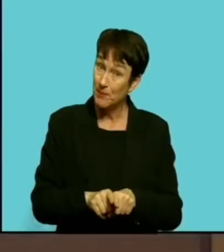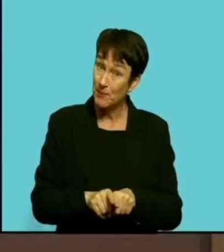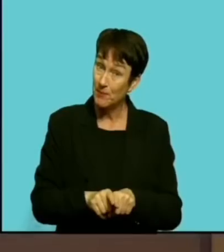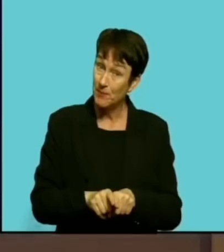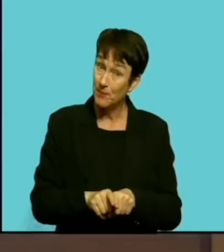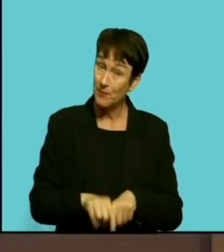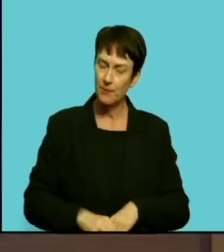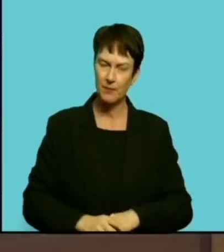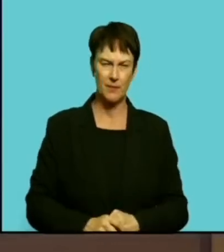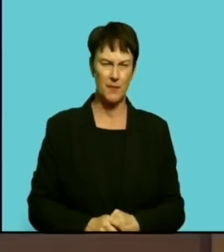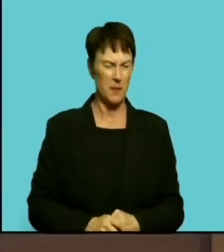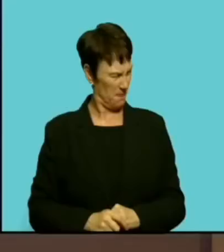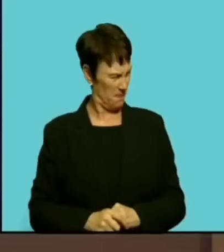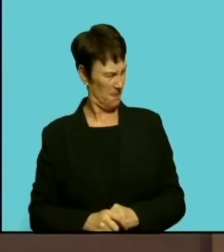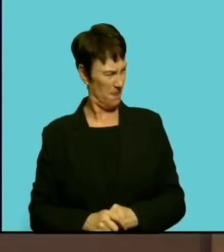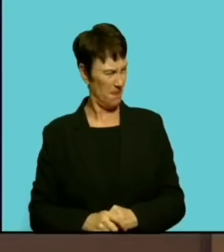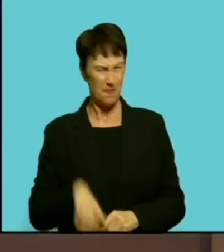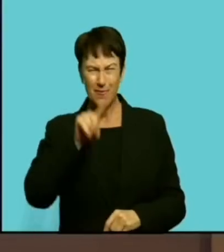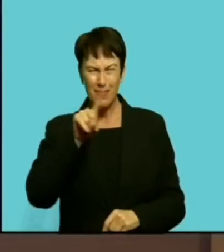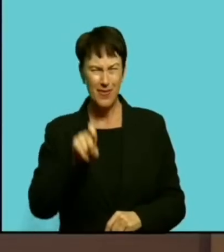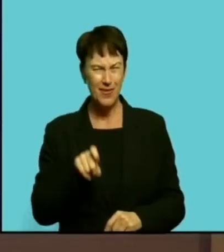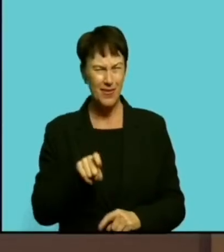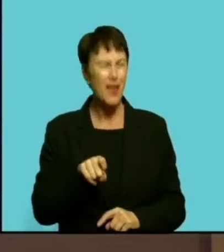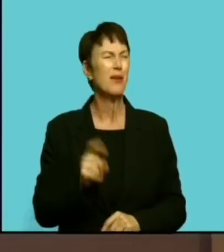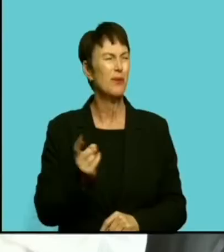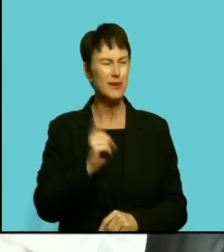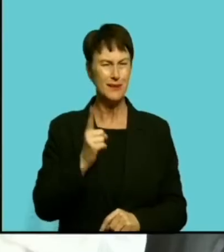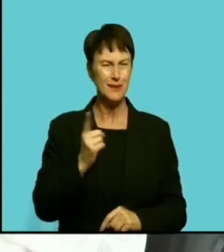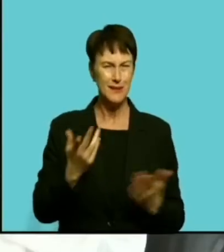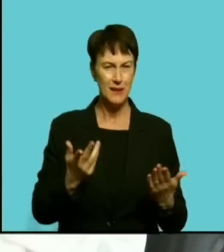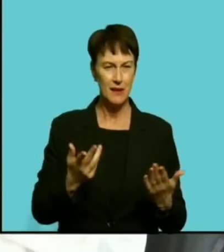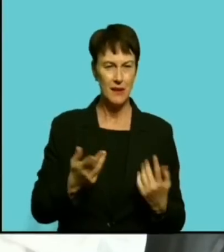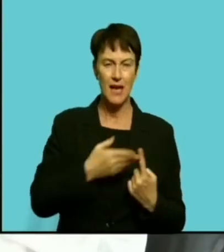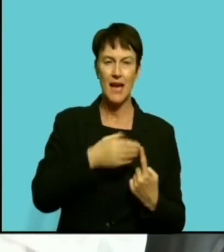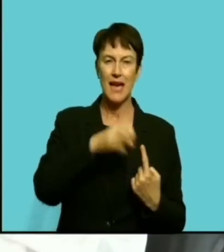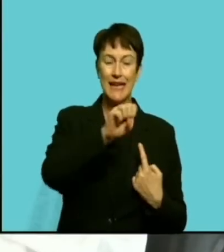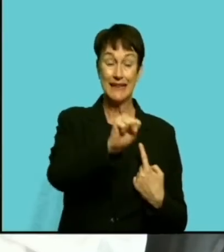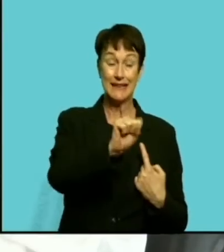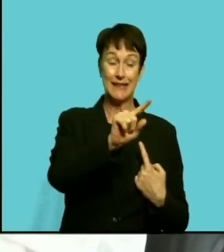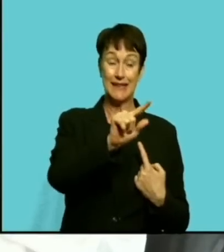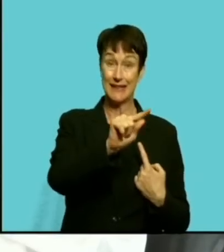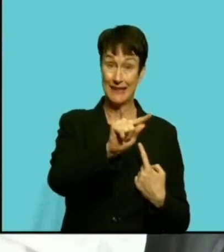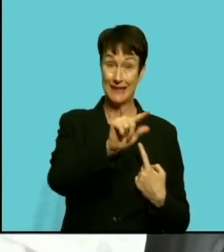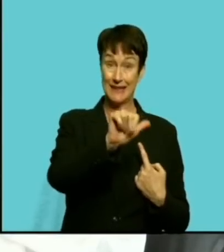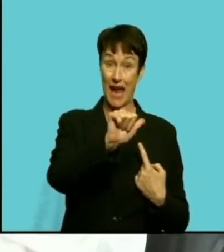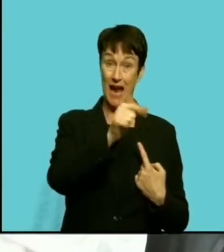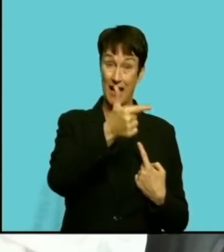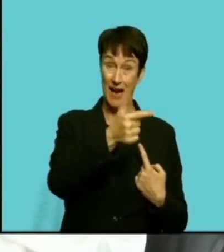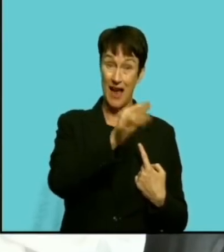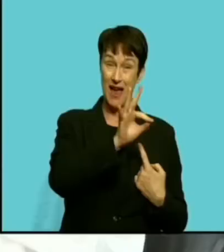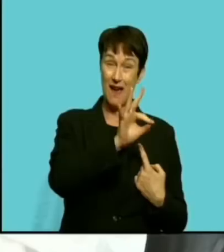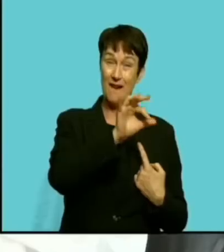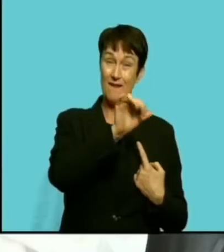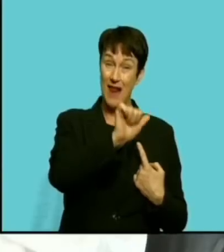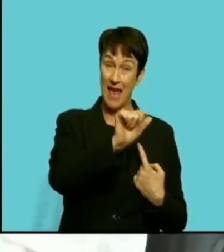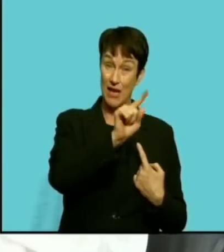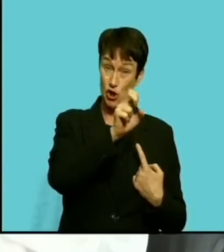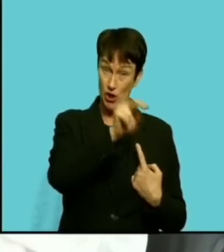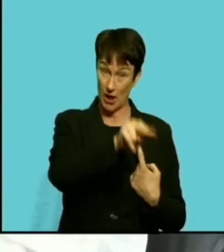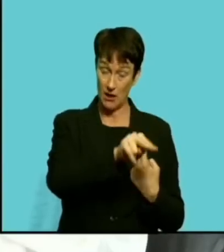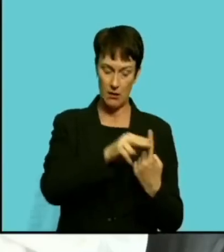And she's asking two scenarios. What are the scenarios that she's? Stagflation and recession. Stagflation and?